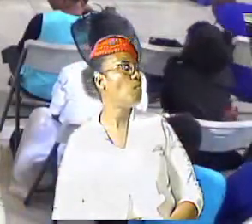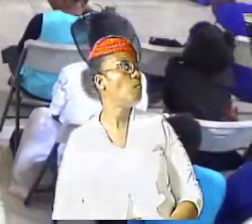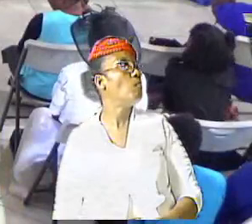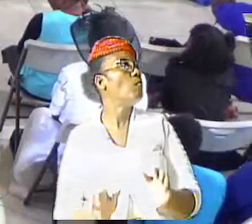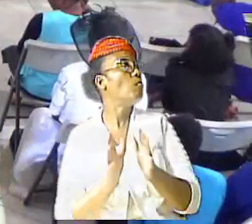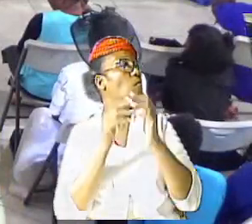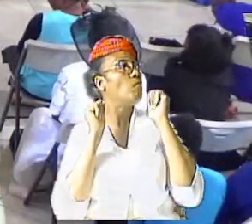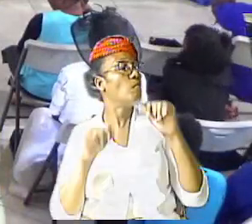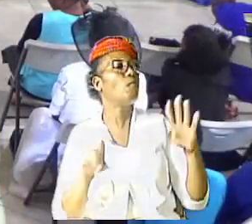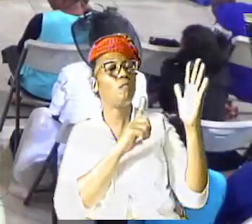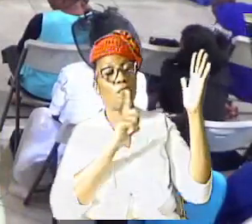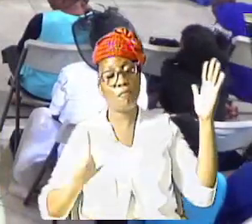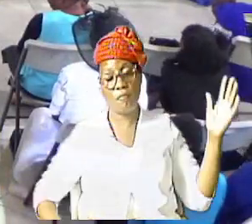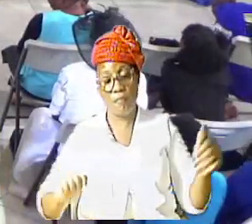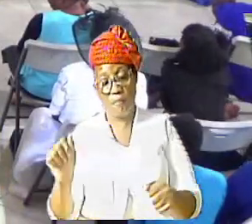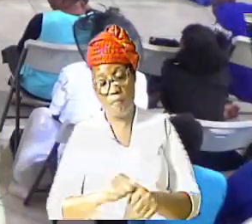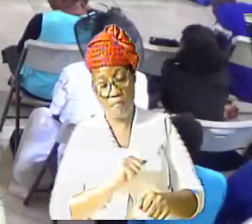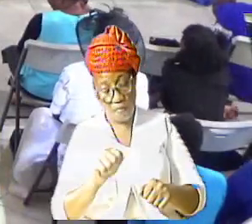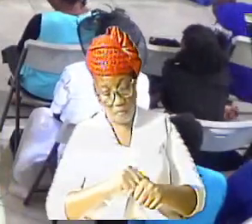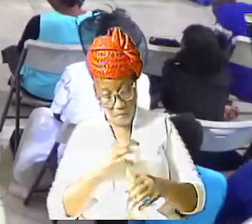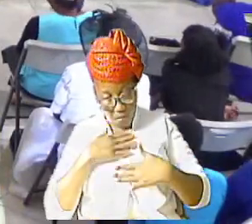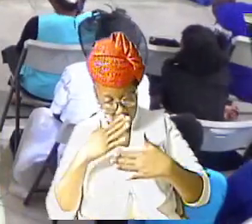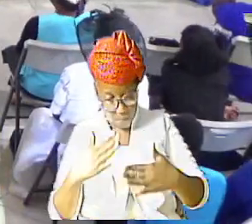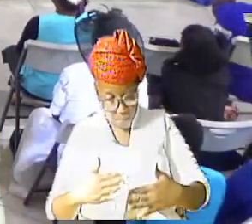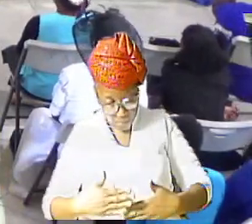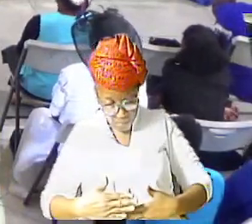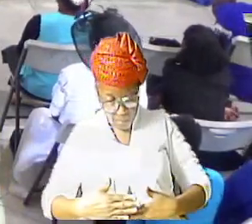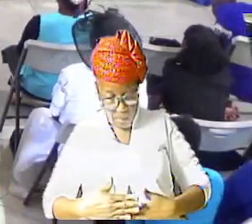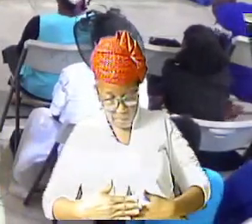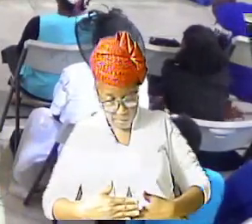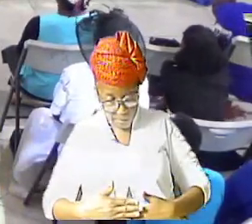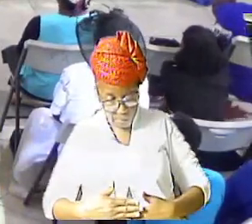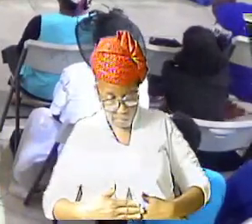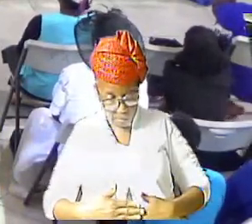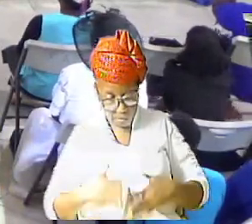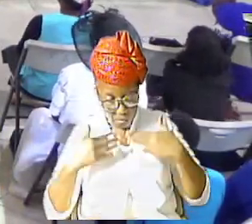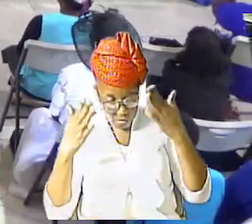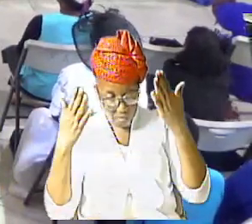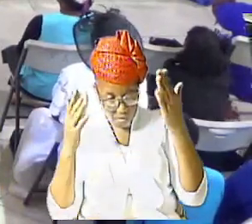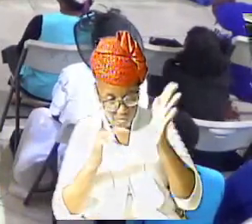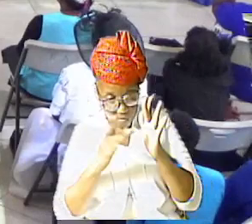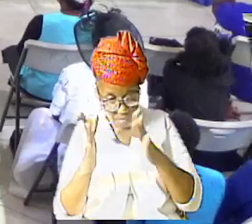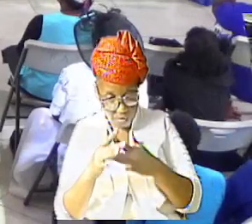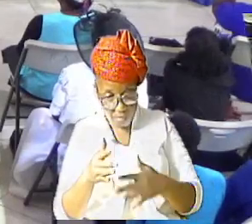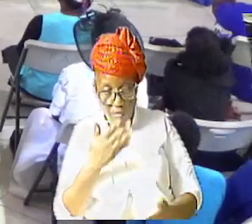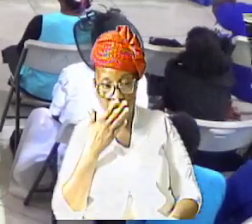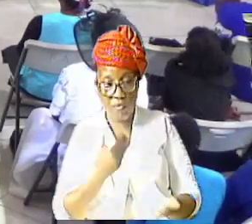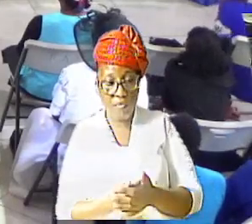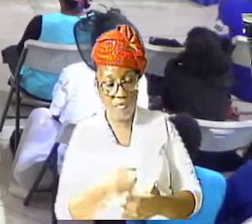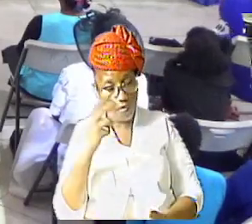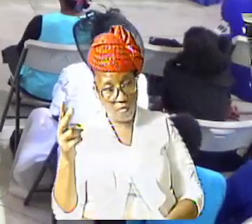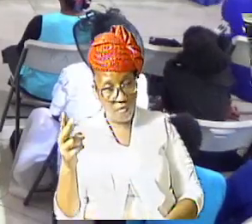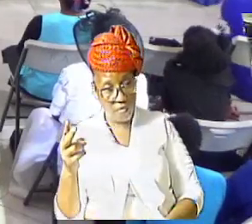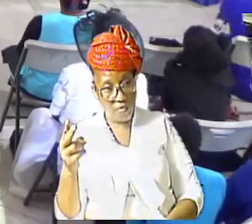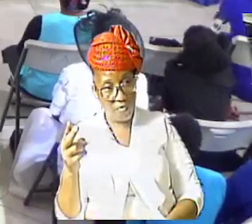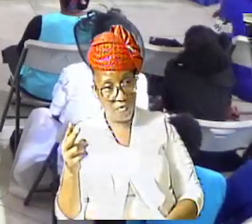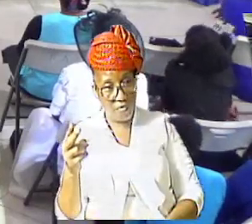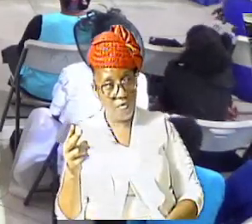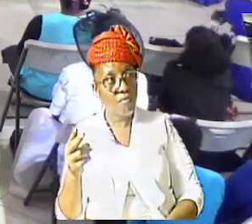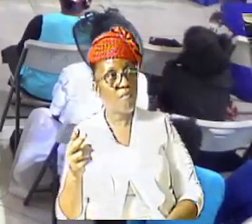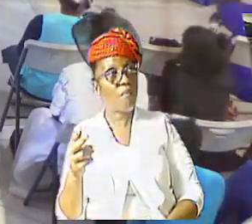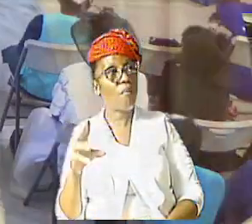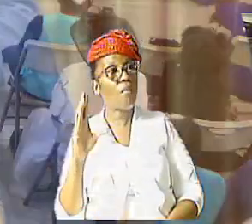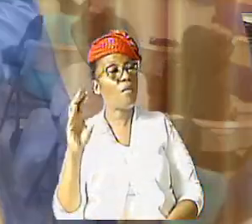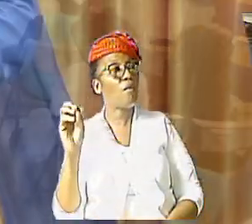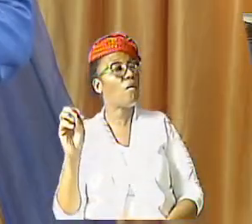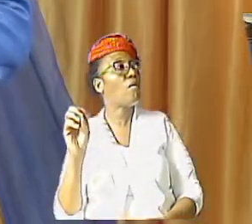everybody. Bless the Lord, everybody. Hallelujah. Thank you, Jesus. Good to see my co-worker, Kimon, here today. You know, God